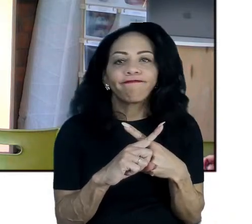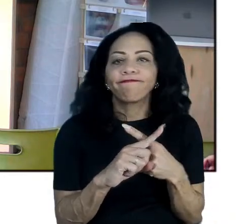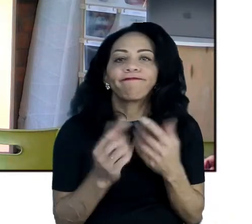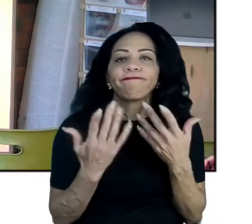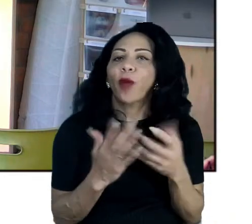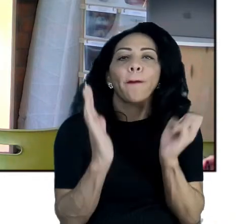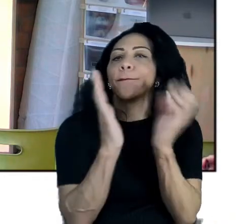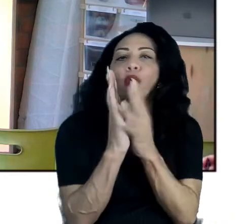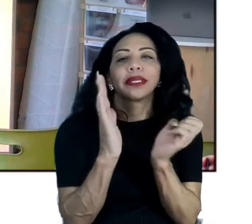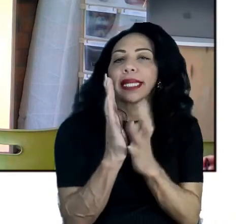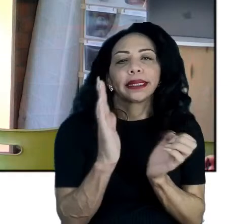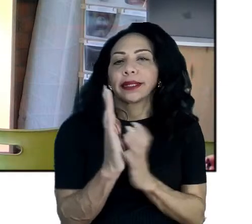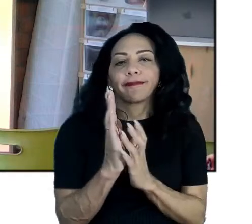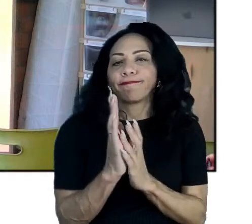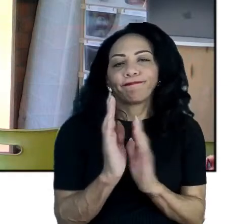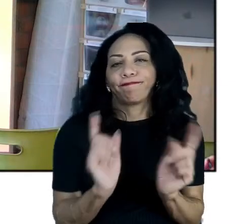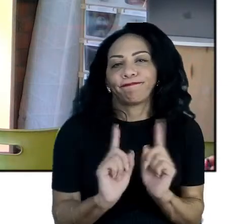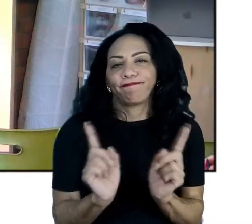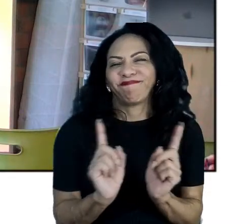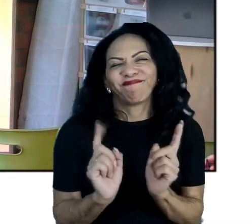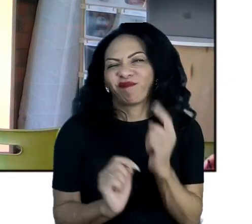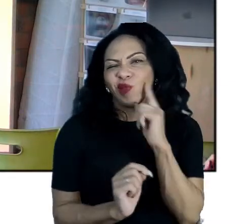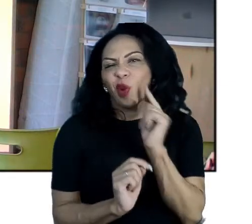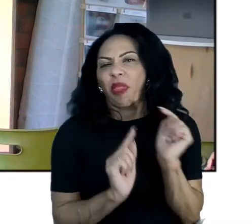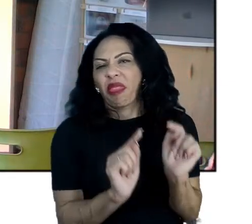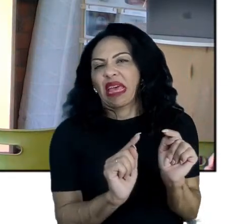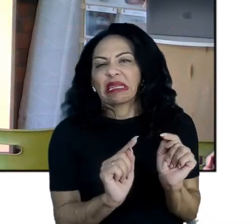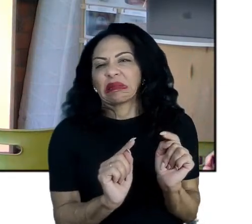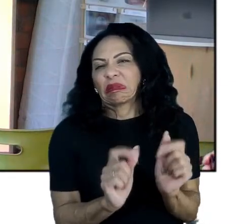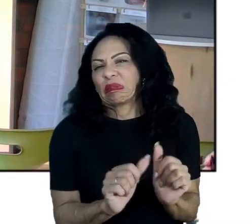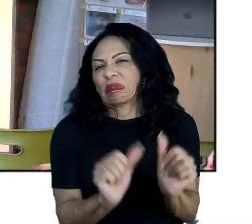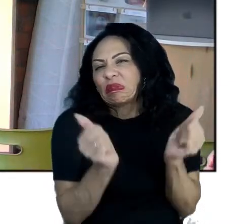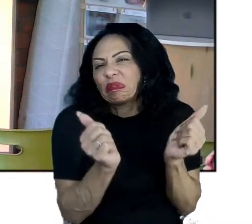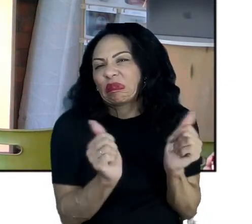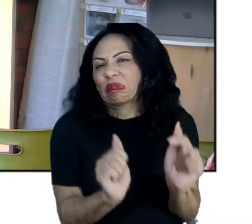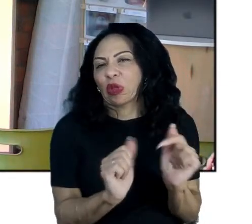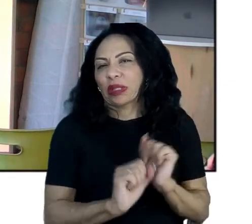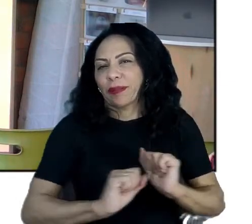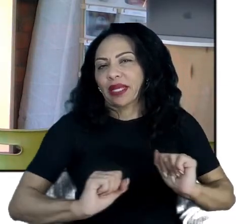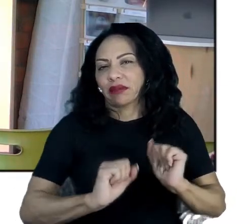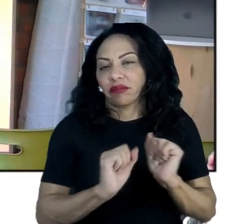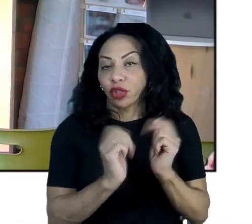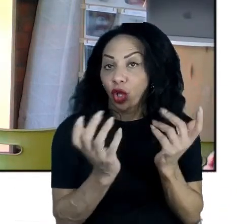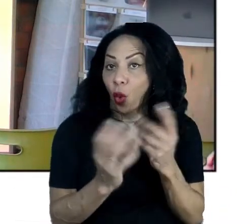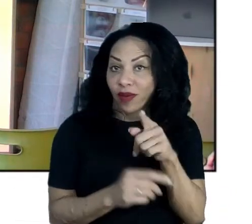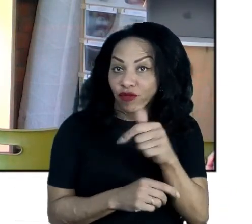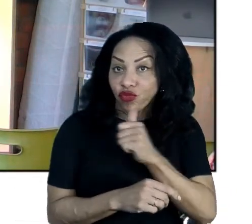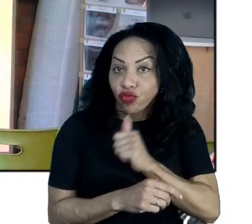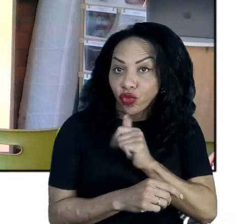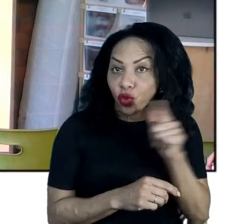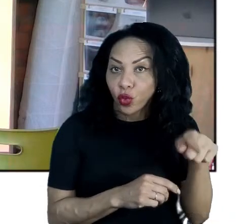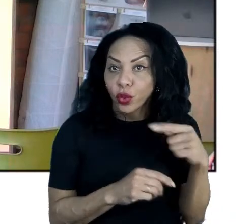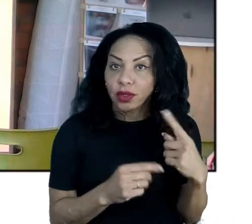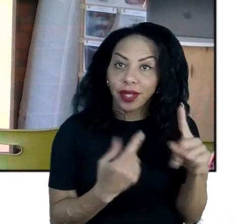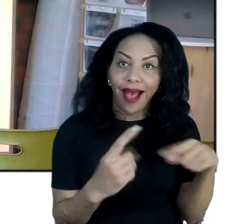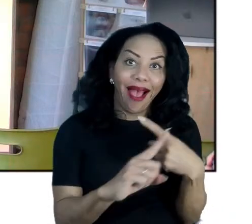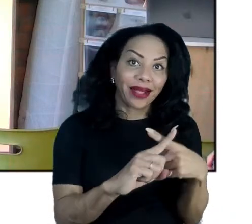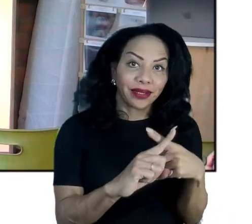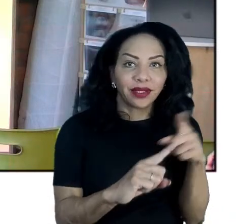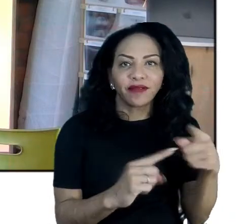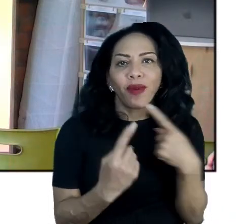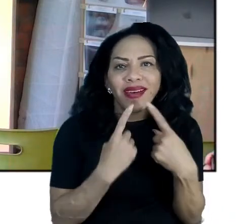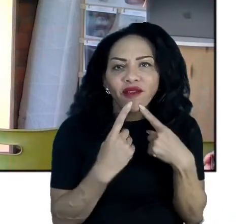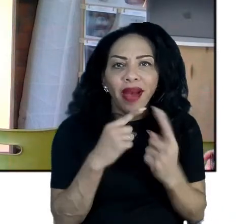anymore because we don't think that's a good thing to do. So if you're using that to get information from